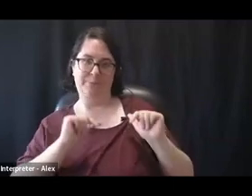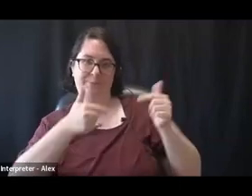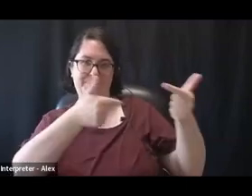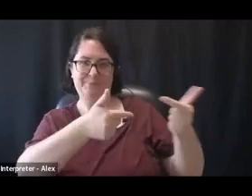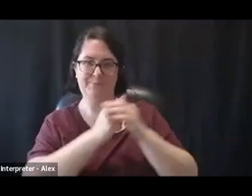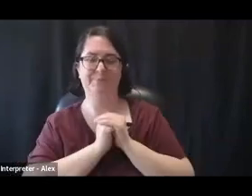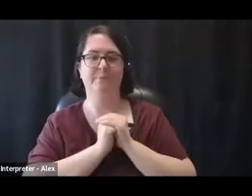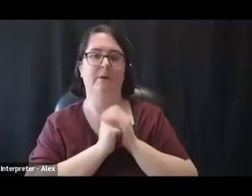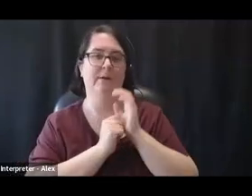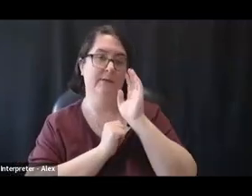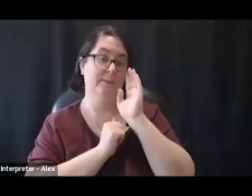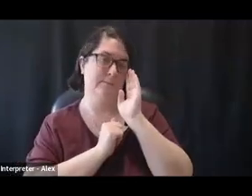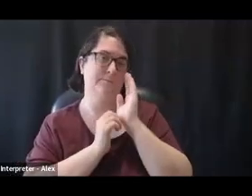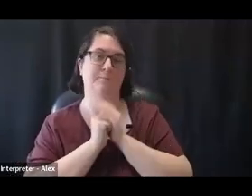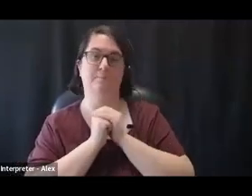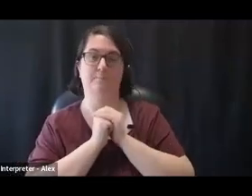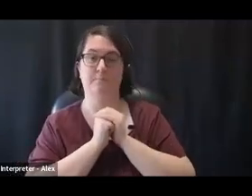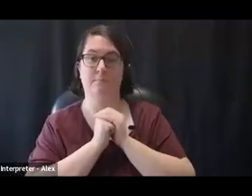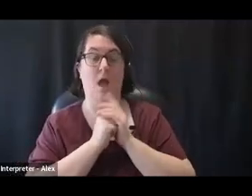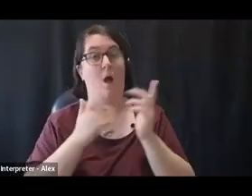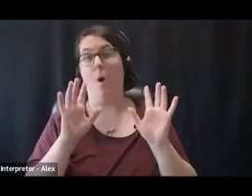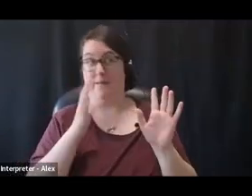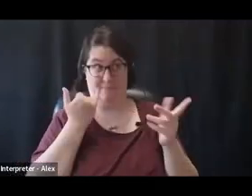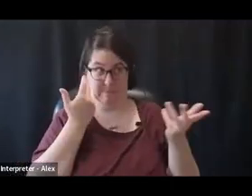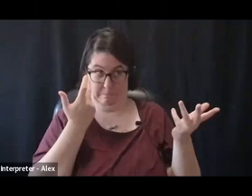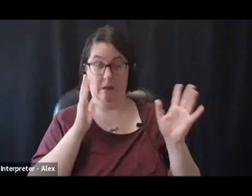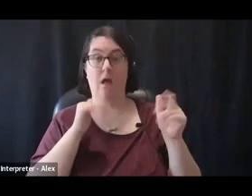thought. Otherwise, I like to